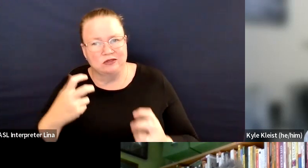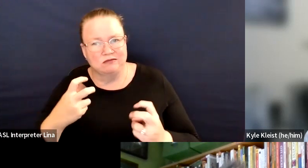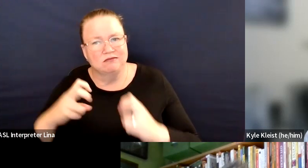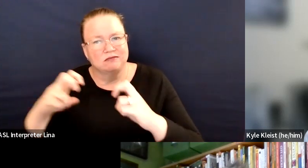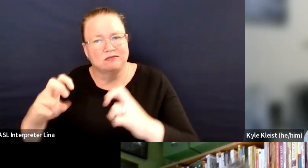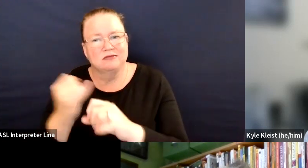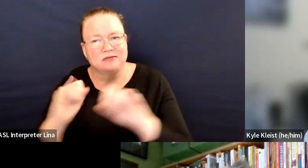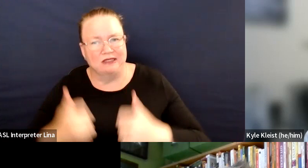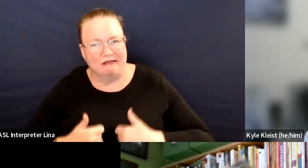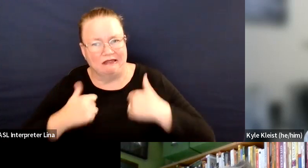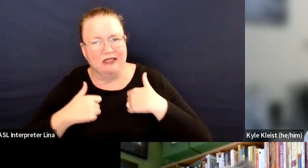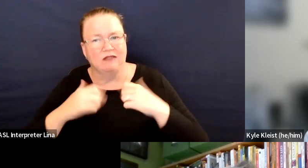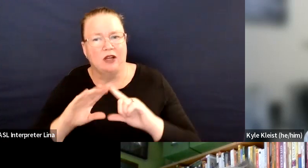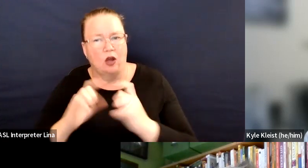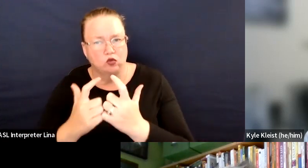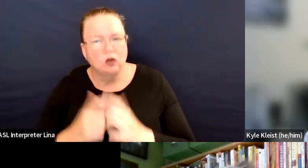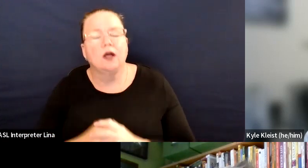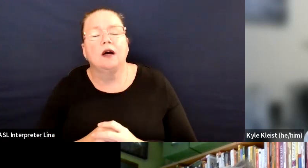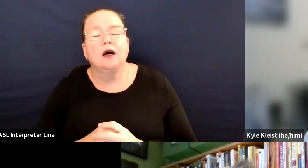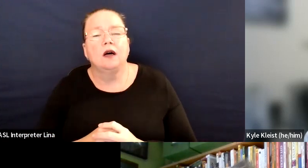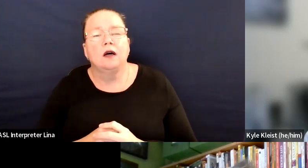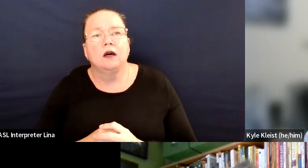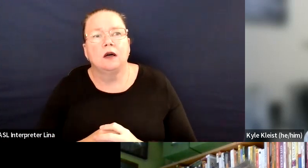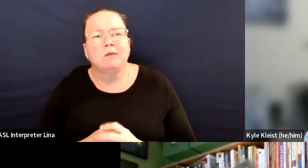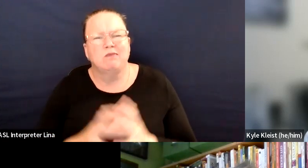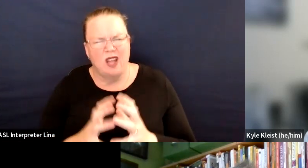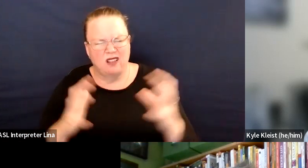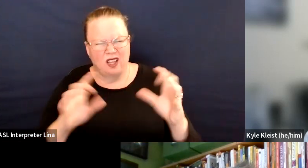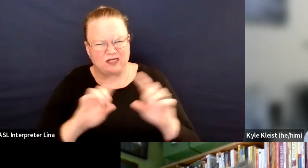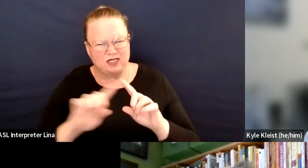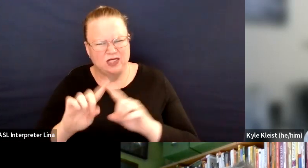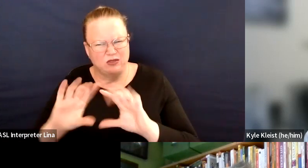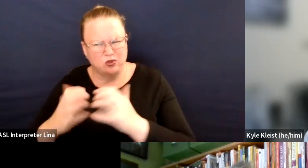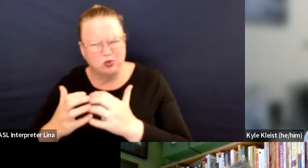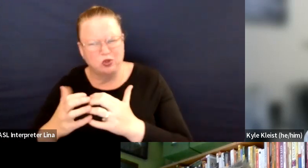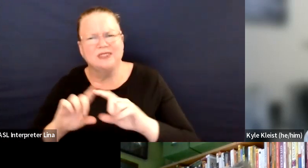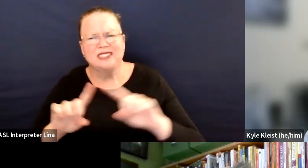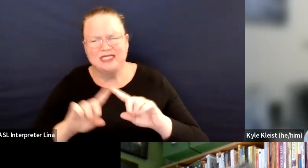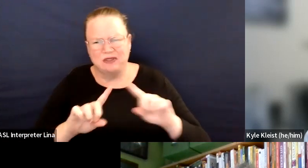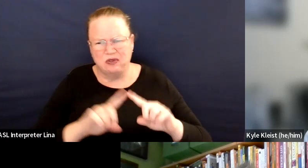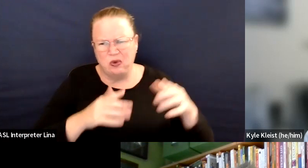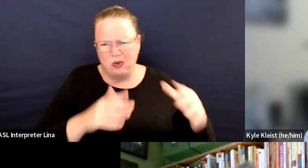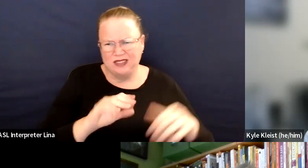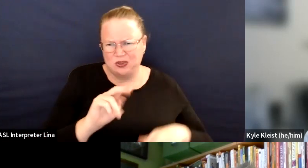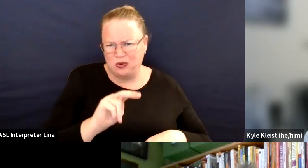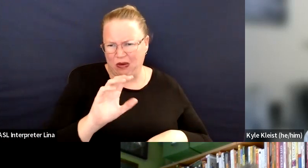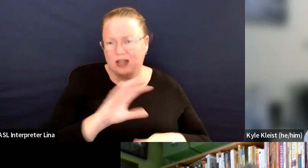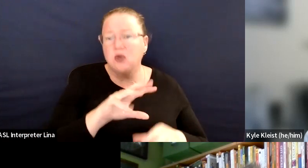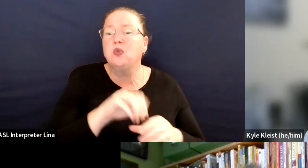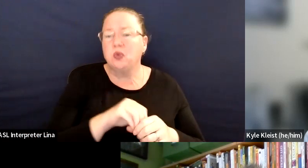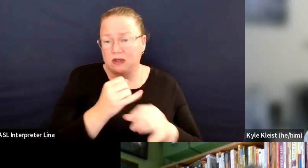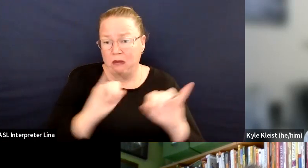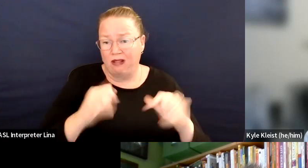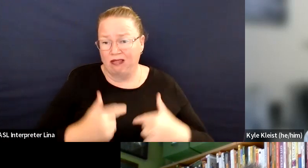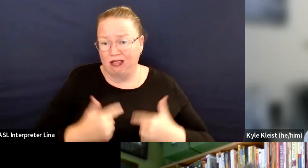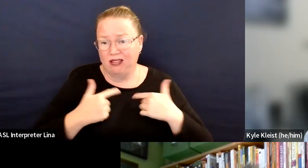the Independent Living Council. And there's a lot of different groups doing it different in North Carolina, including the Independent